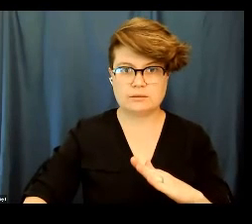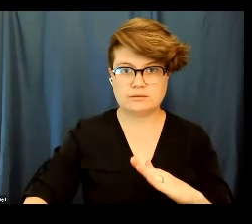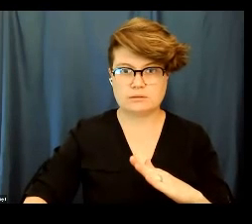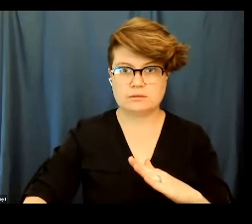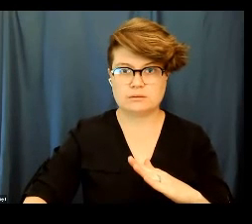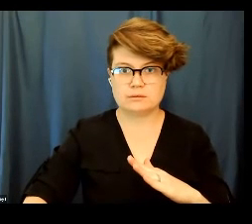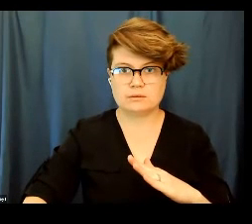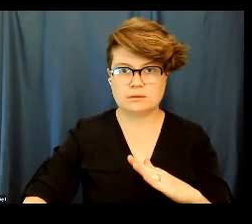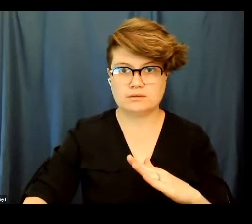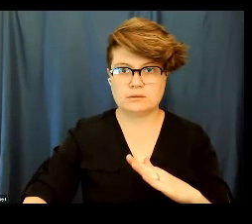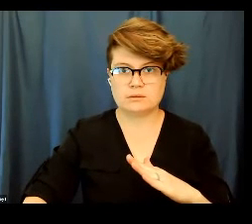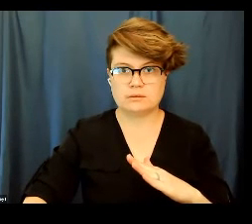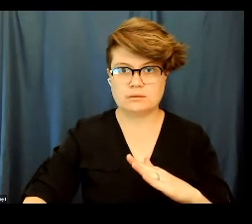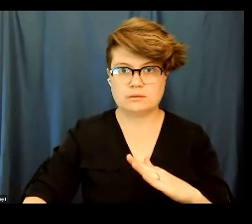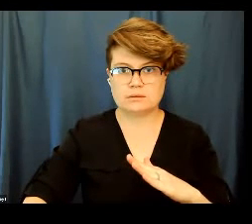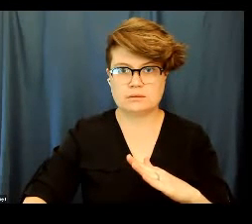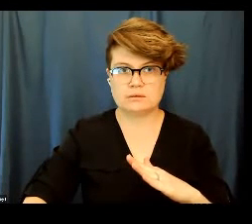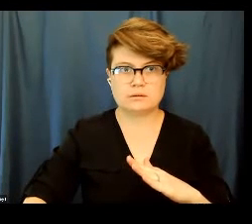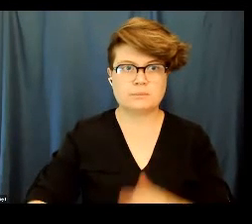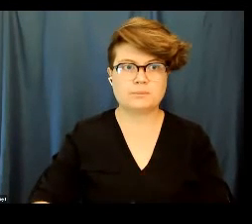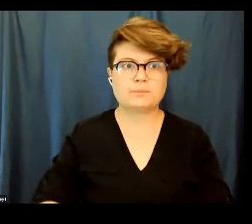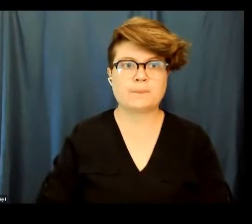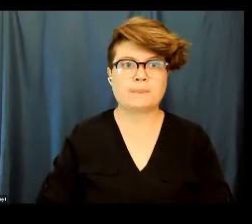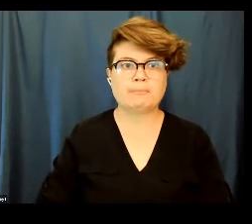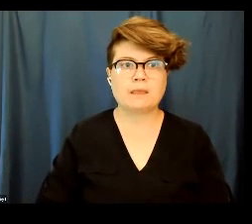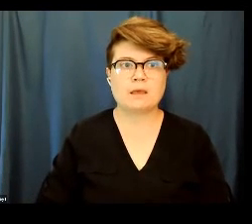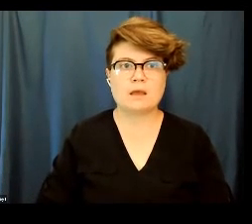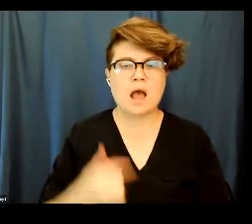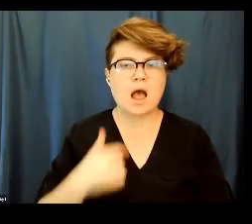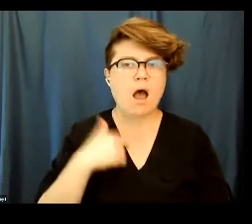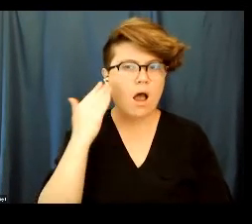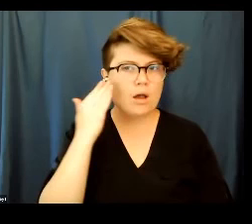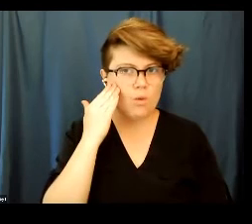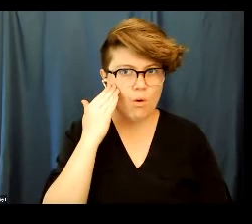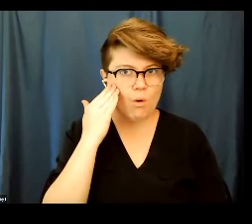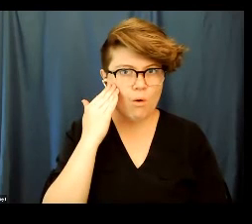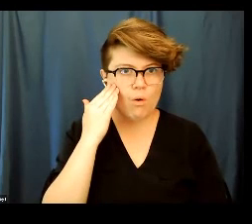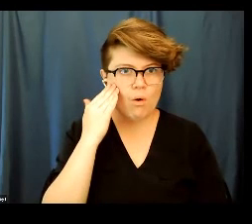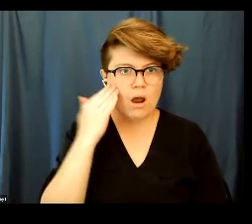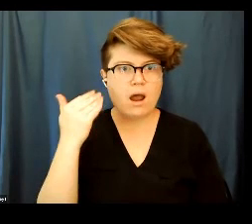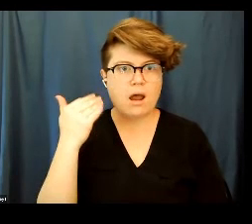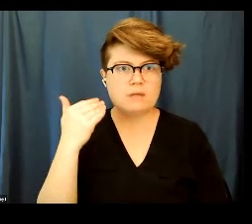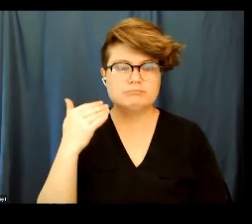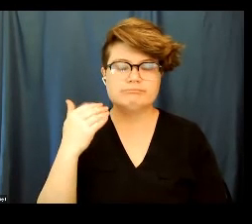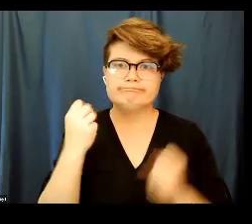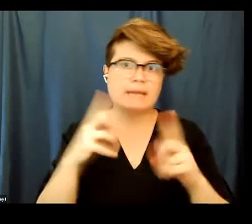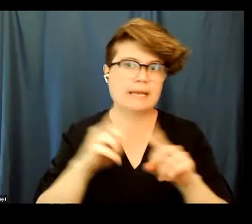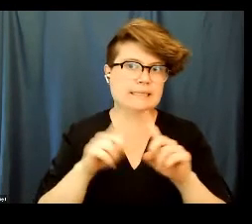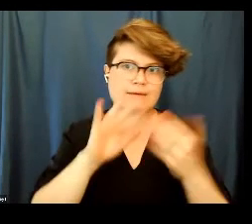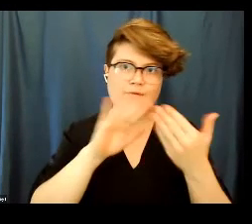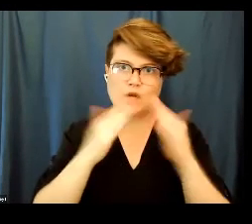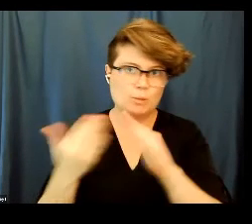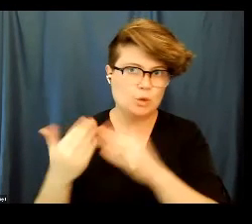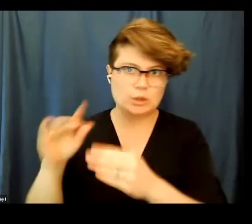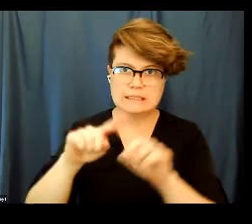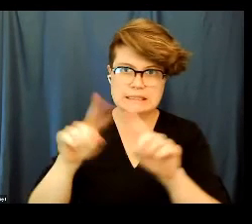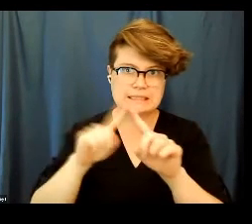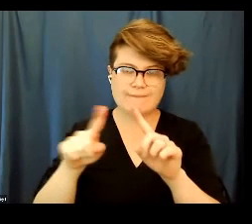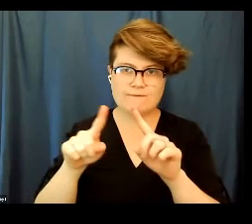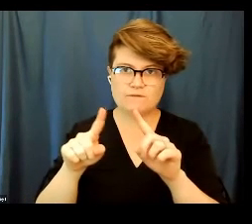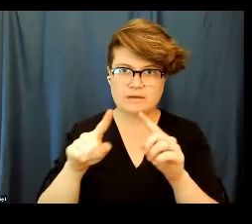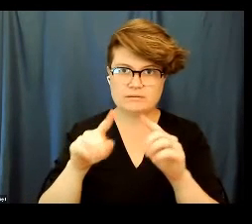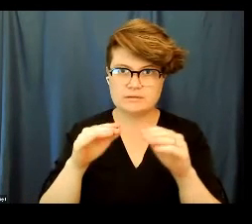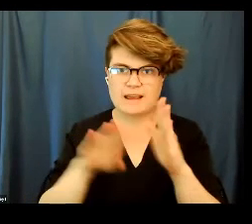question is because I know that there's a lot of different communities out there that are in different stages of